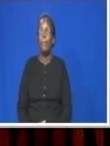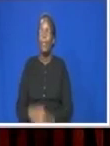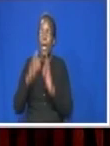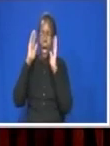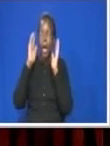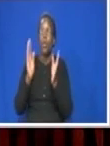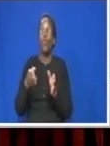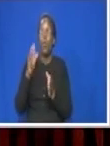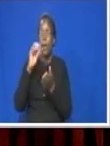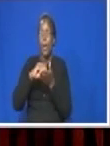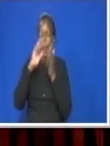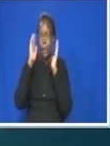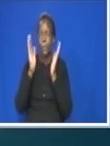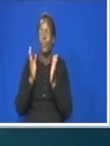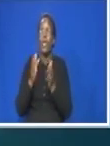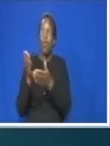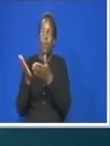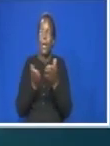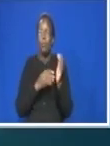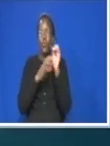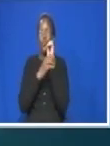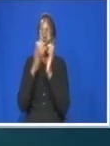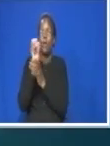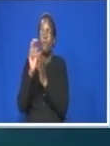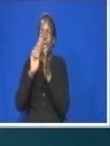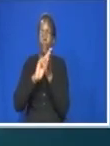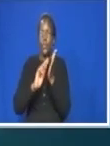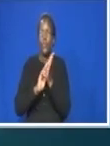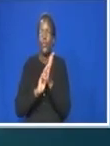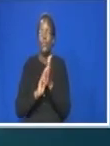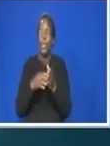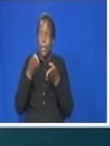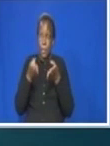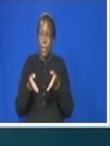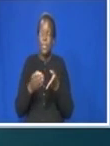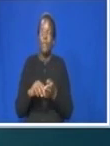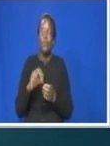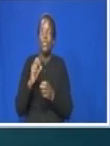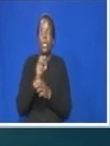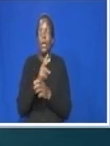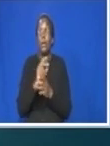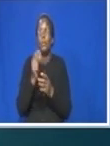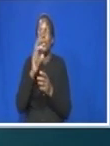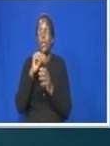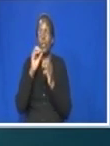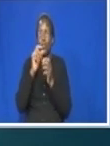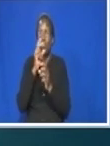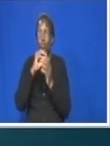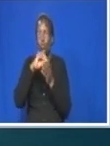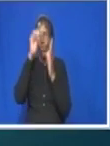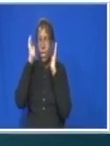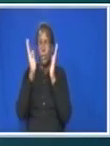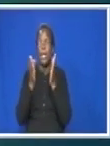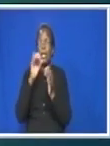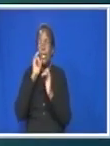Hello viewer, welcome to Geography Revision. This is for secondary students and it is